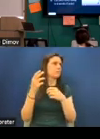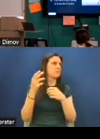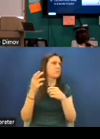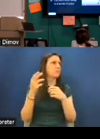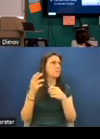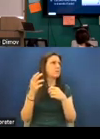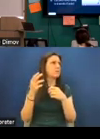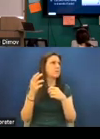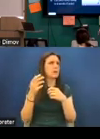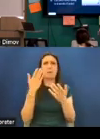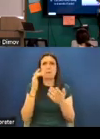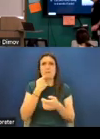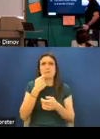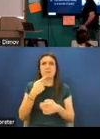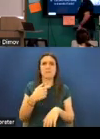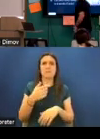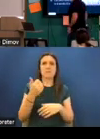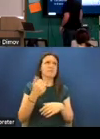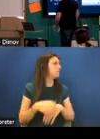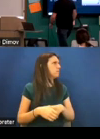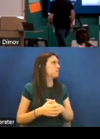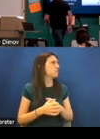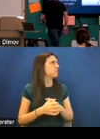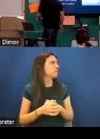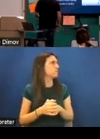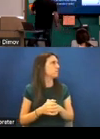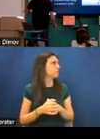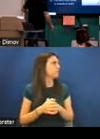Want to read them all to us? Yeah, let's read them all. Okay.